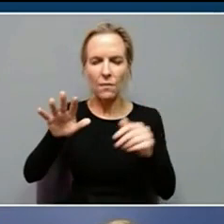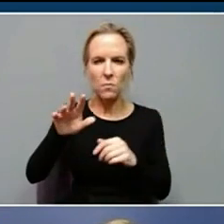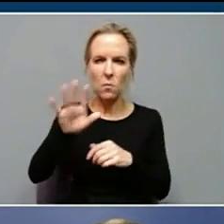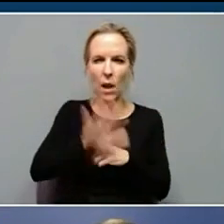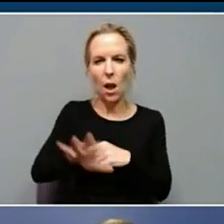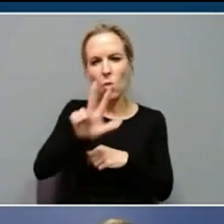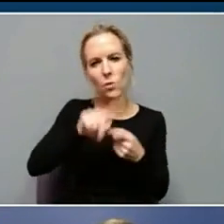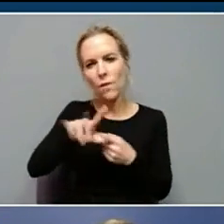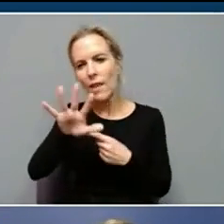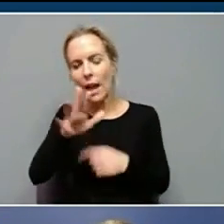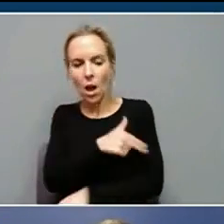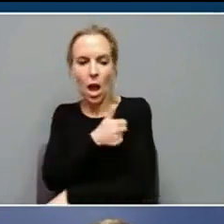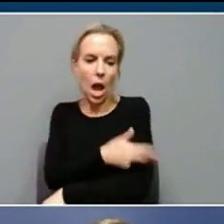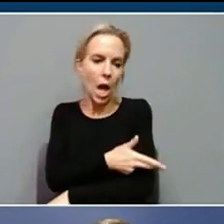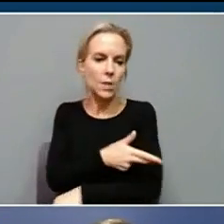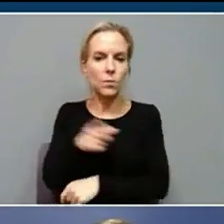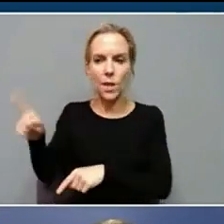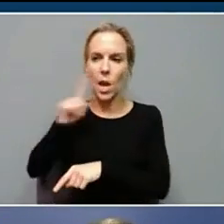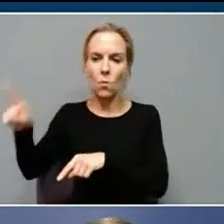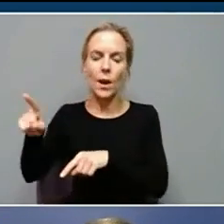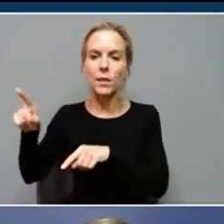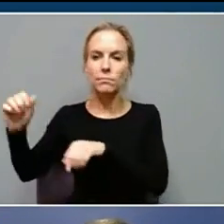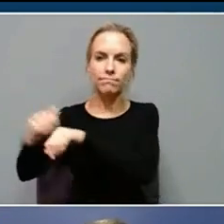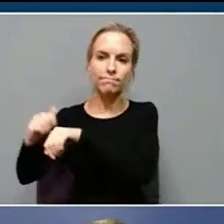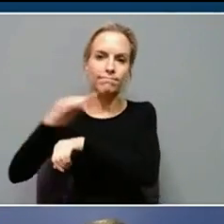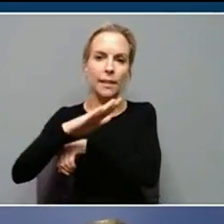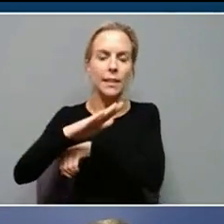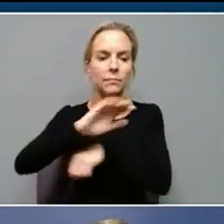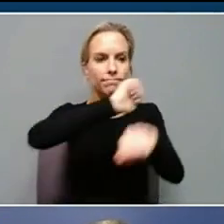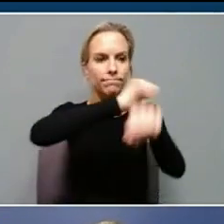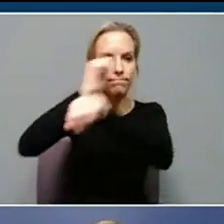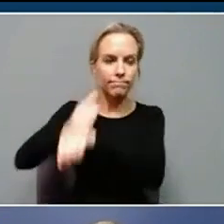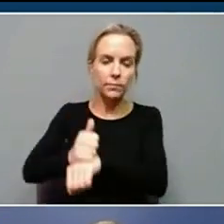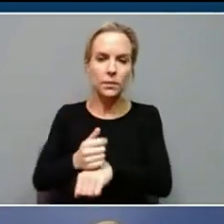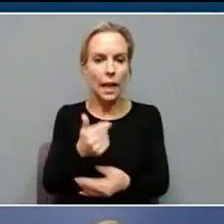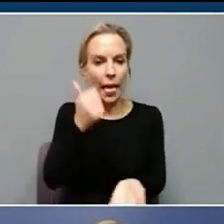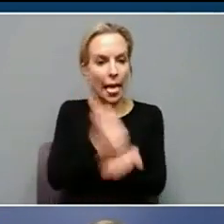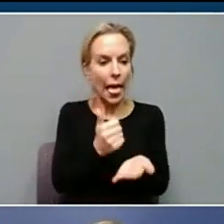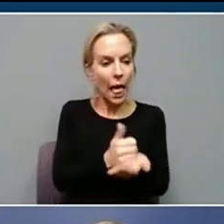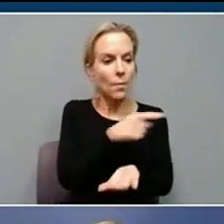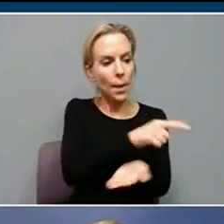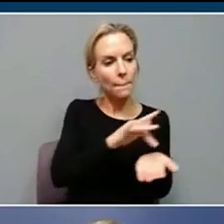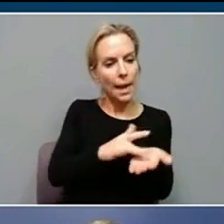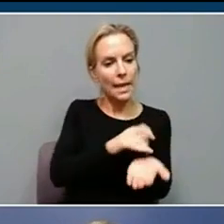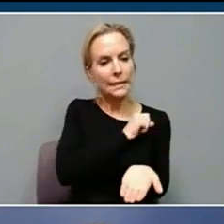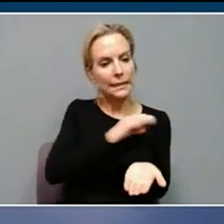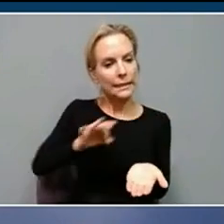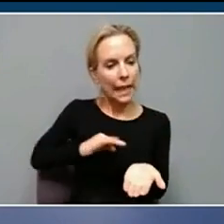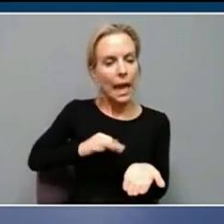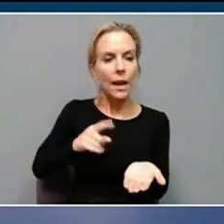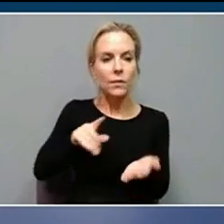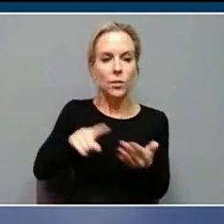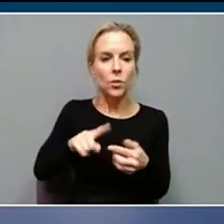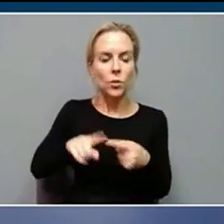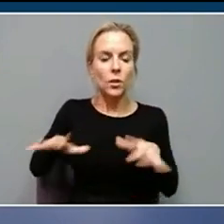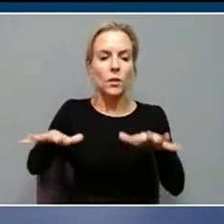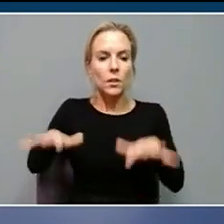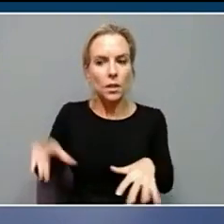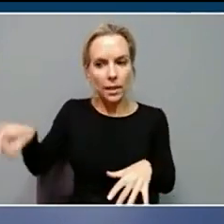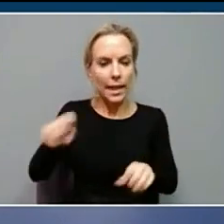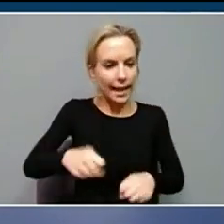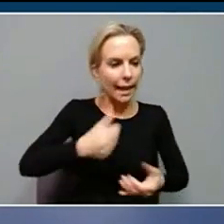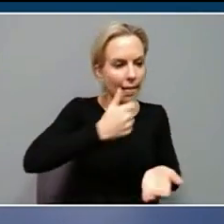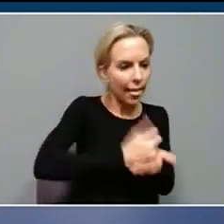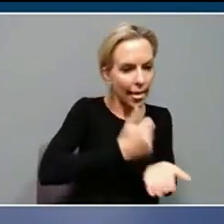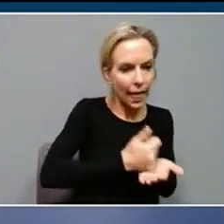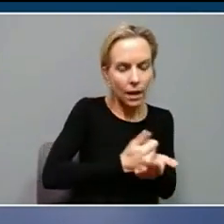do anything and everything that frees up the medical staff at those hospitals to serve more patients and more